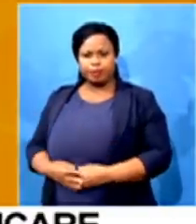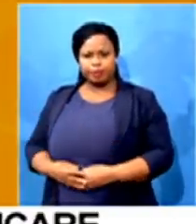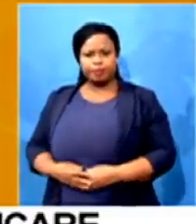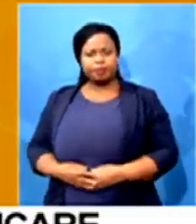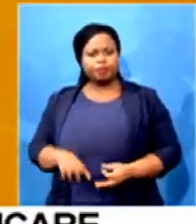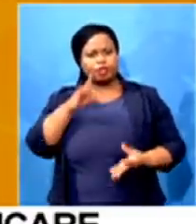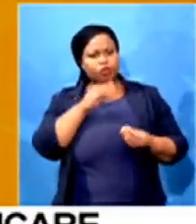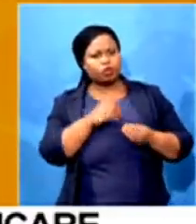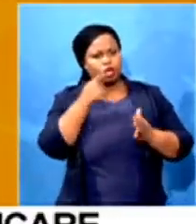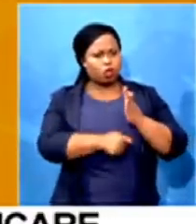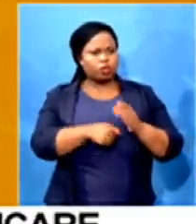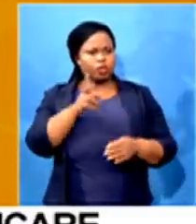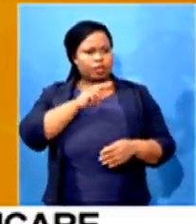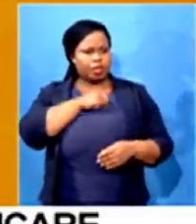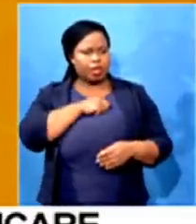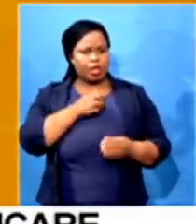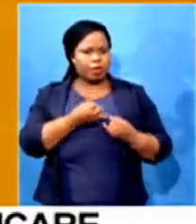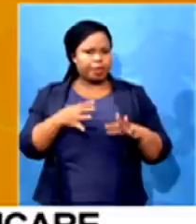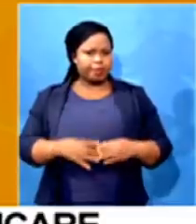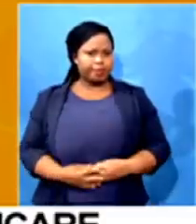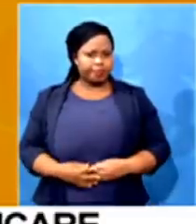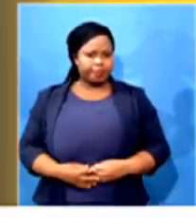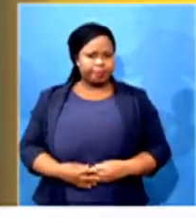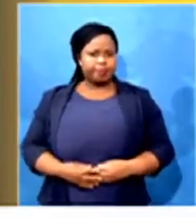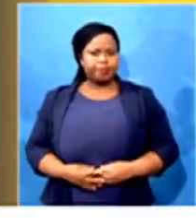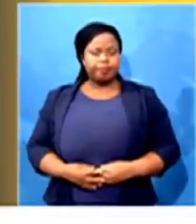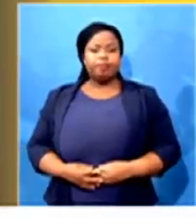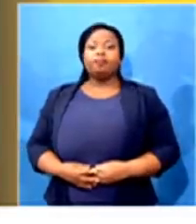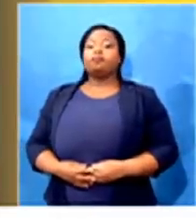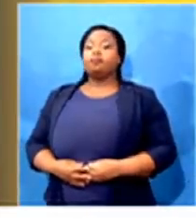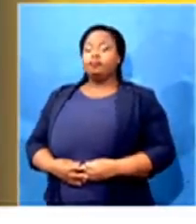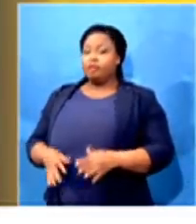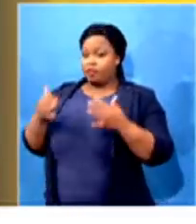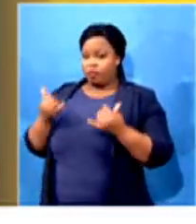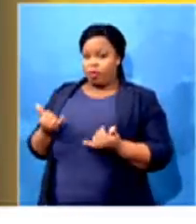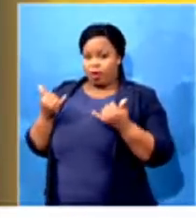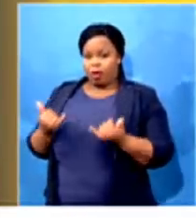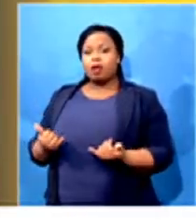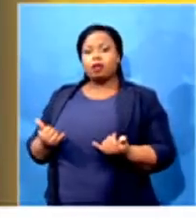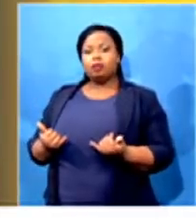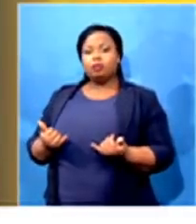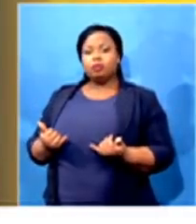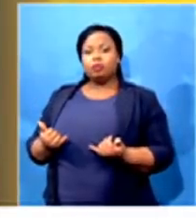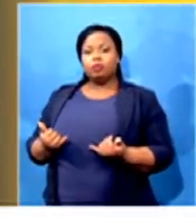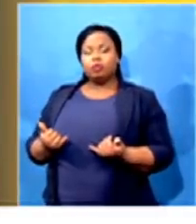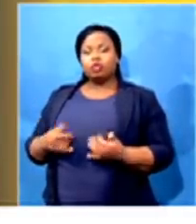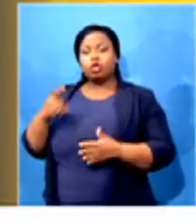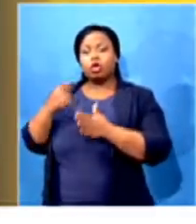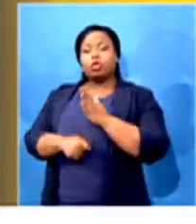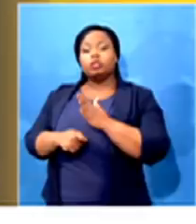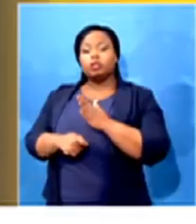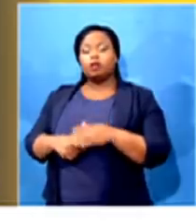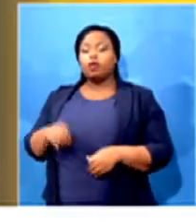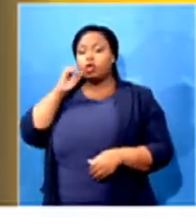is it costing the KZN Health Department? Well, right now, the costing of the